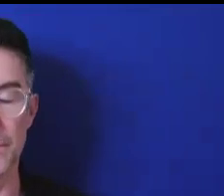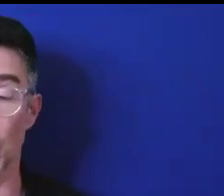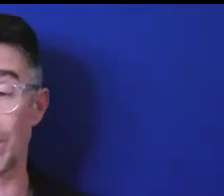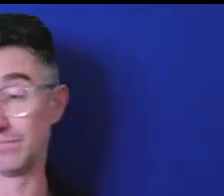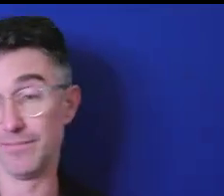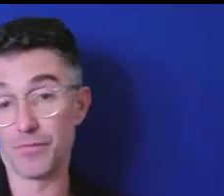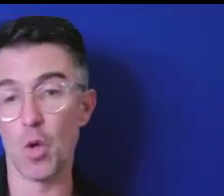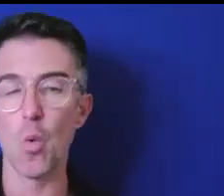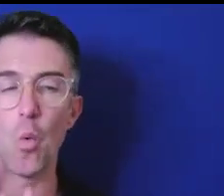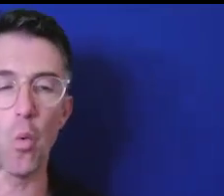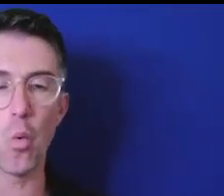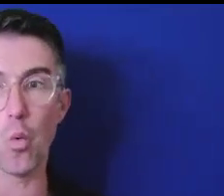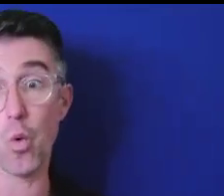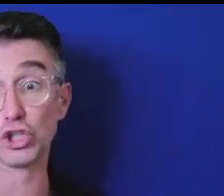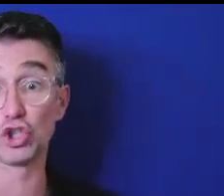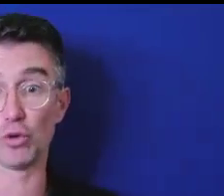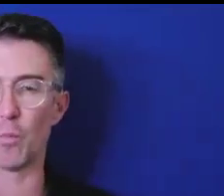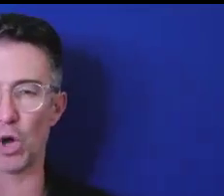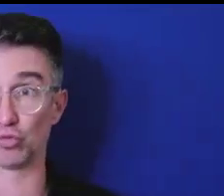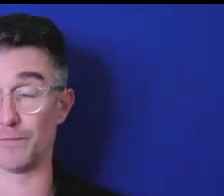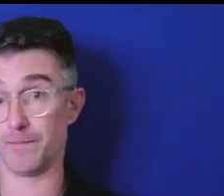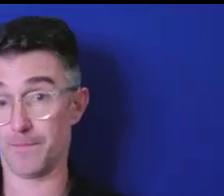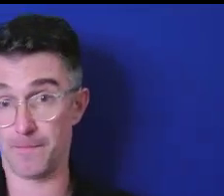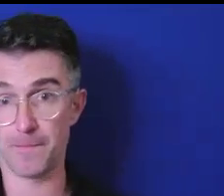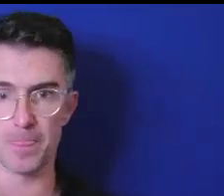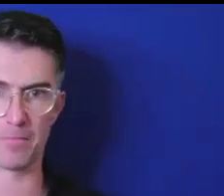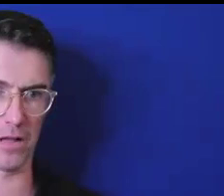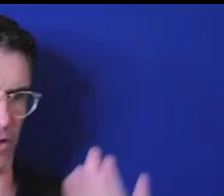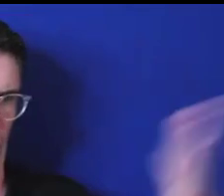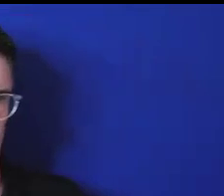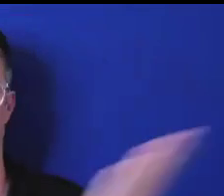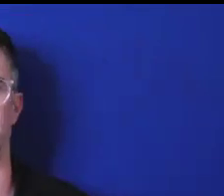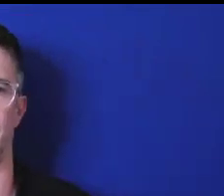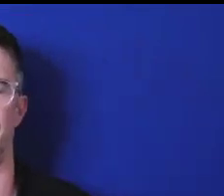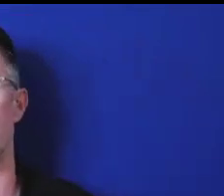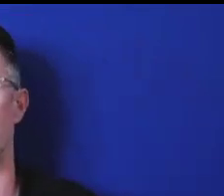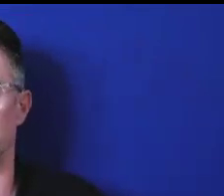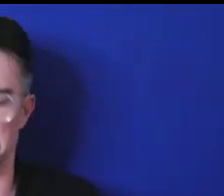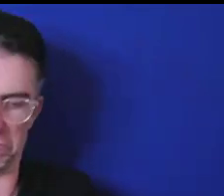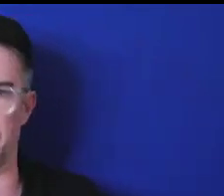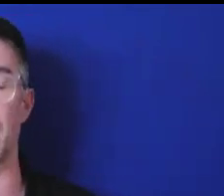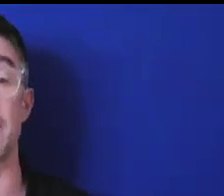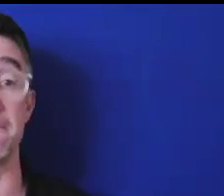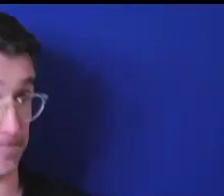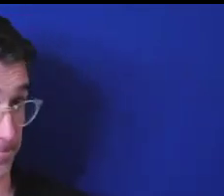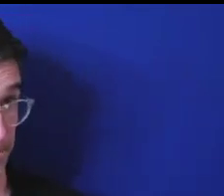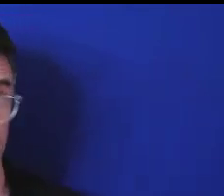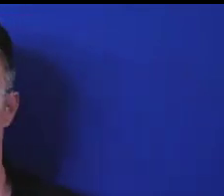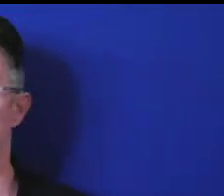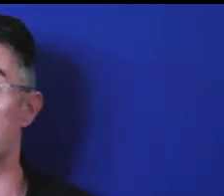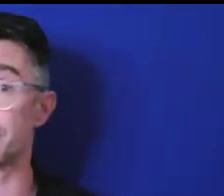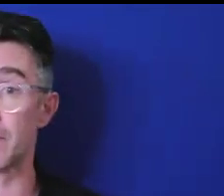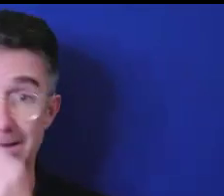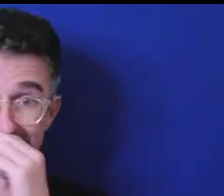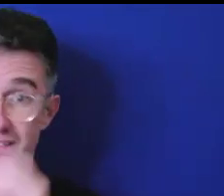Thank you. Maya? Thank you for the question. First of all, just to mention, when the applicant is applying for the disability